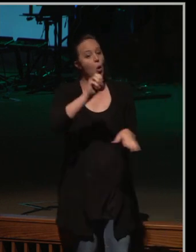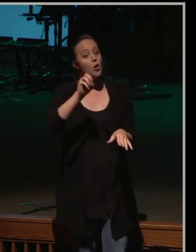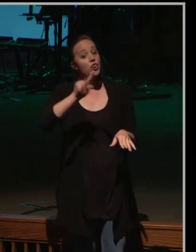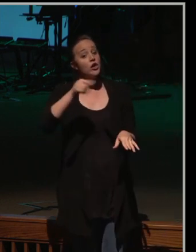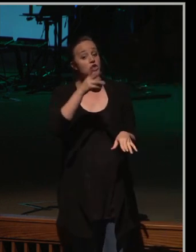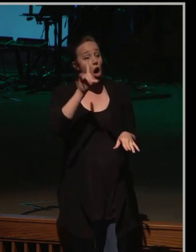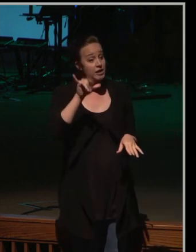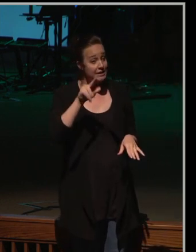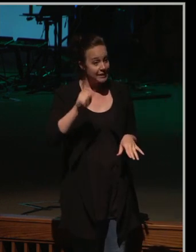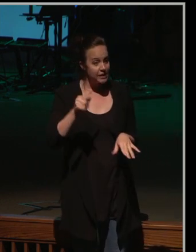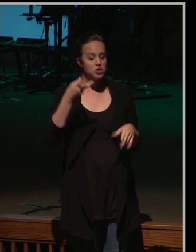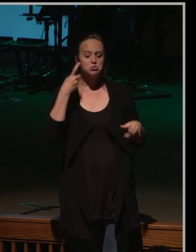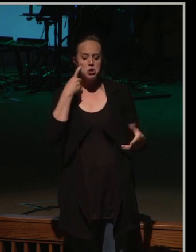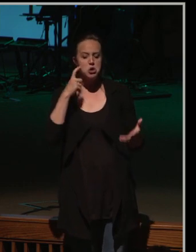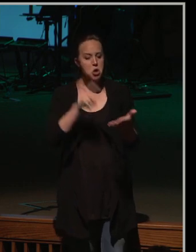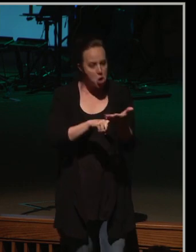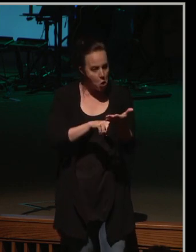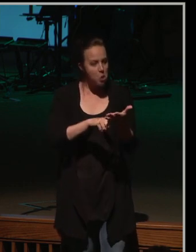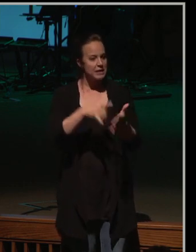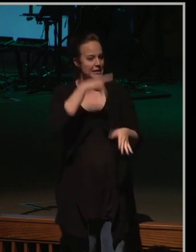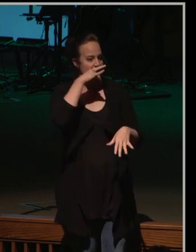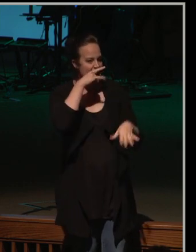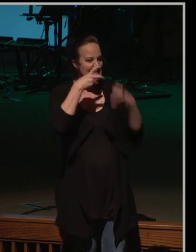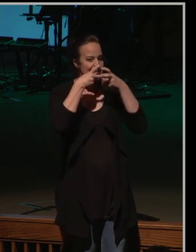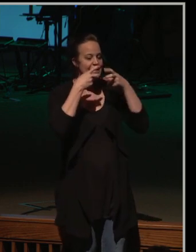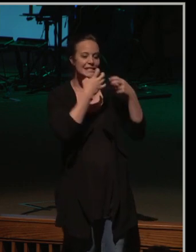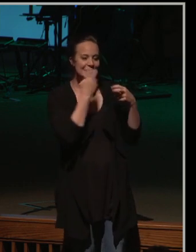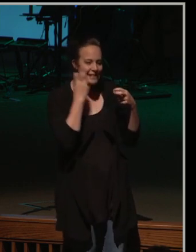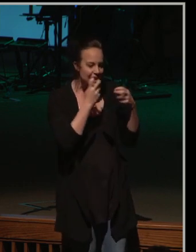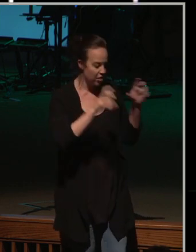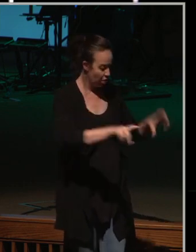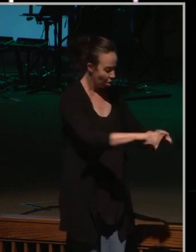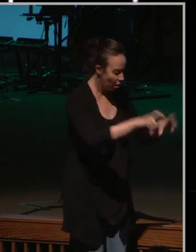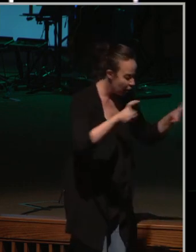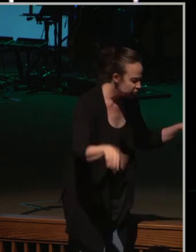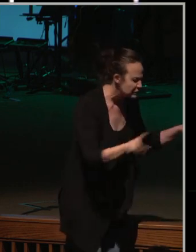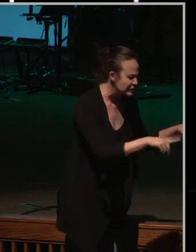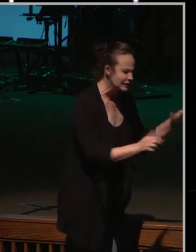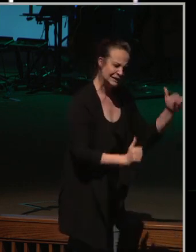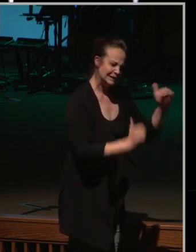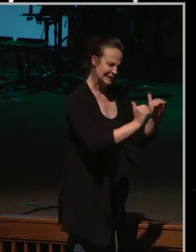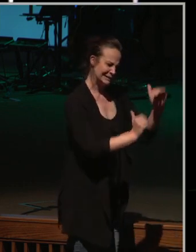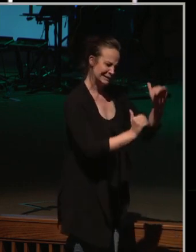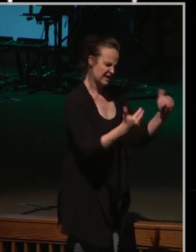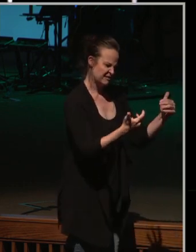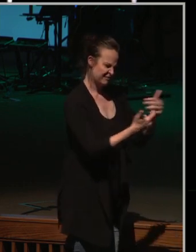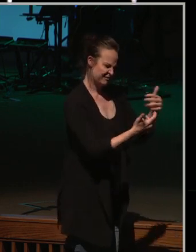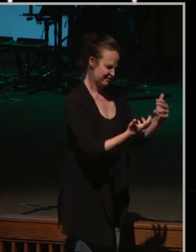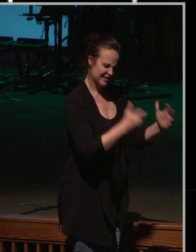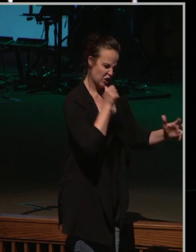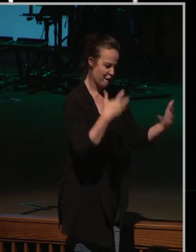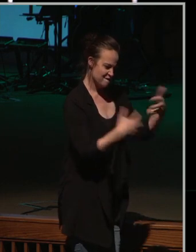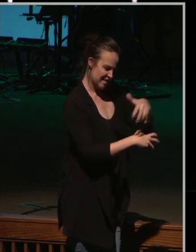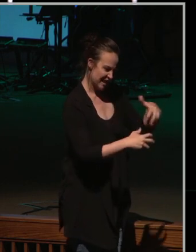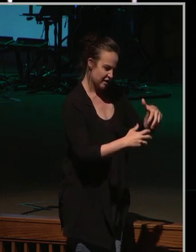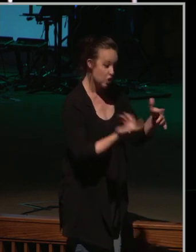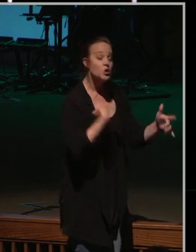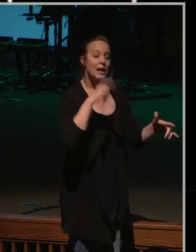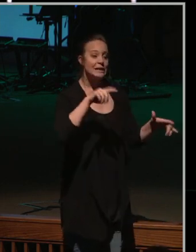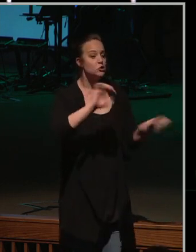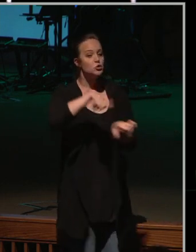your kid's teeth, whether it's teeth or their bite, their jaw, things aren't quite lined up. So they put a plan together on how they're going to correct